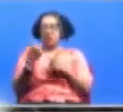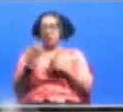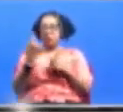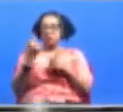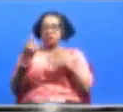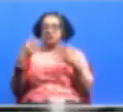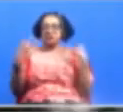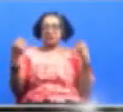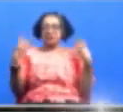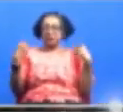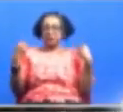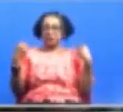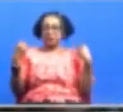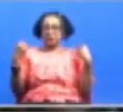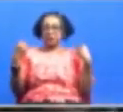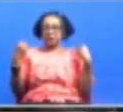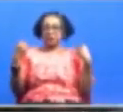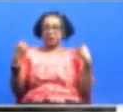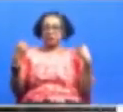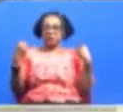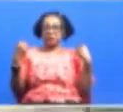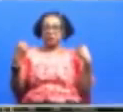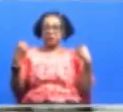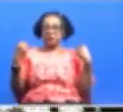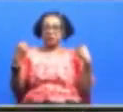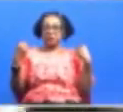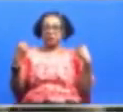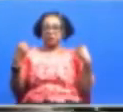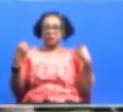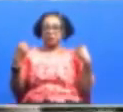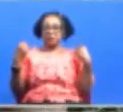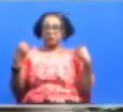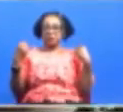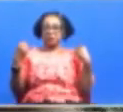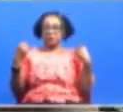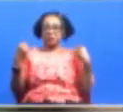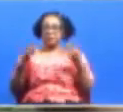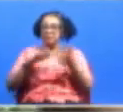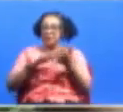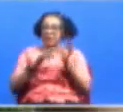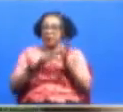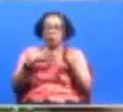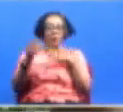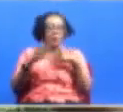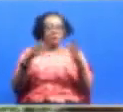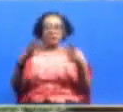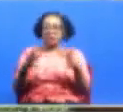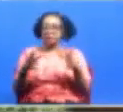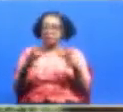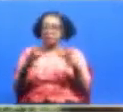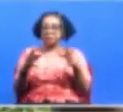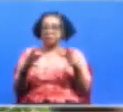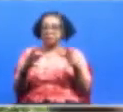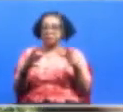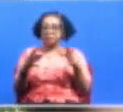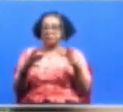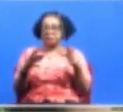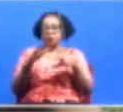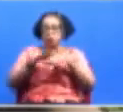that's it's funny. That's how I enjoy it. Being without a team, is very nice for